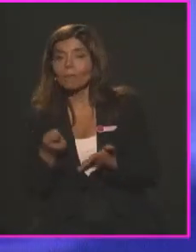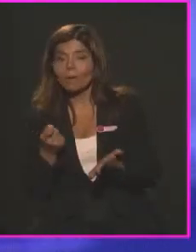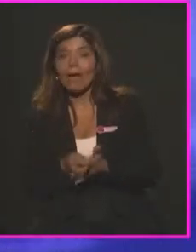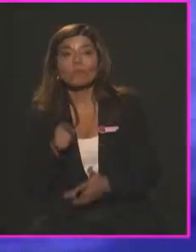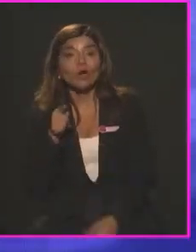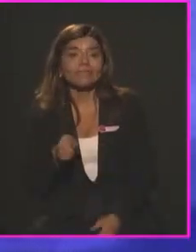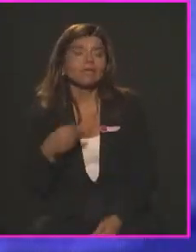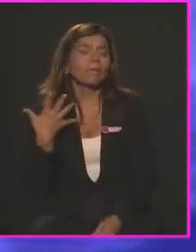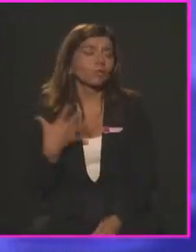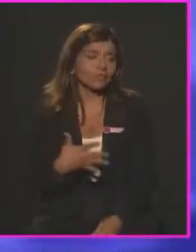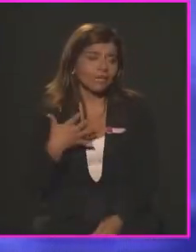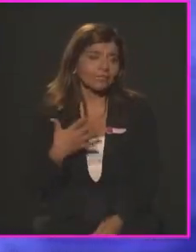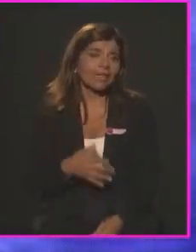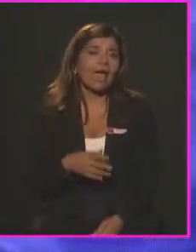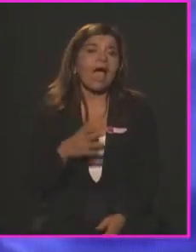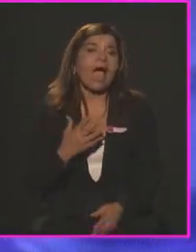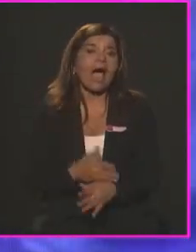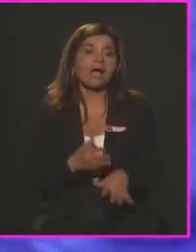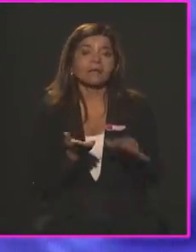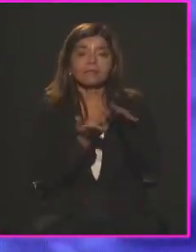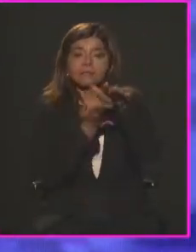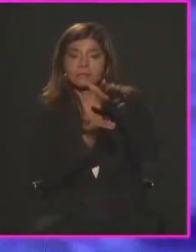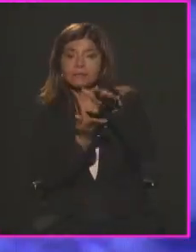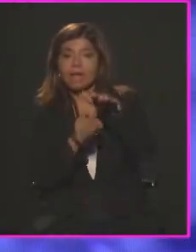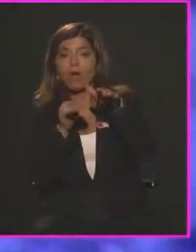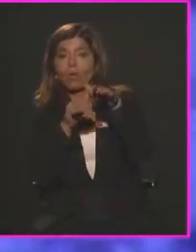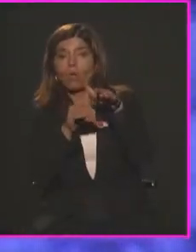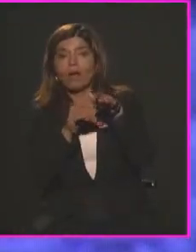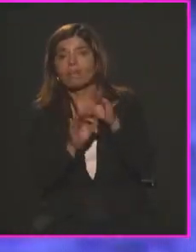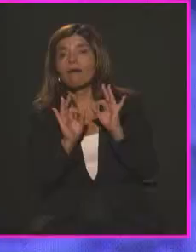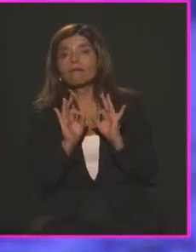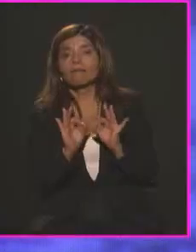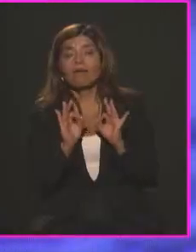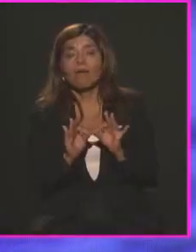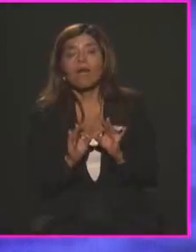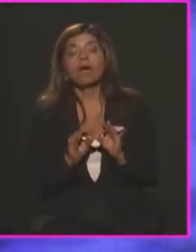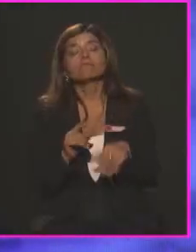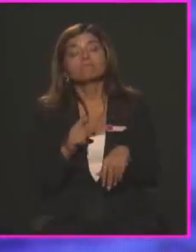store food properly, take the time to wrap it or close it.